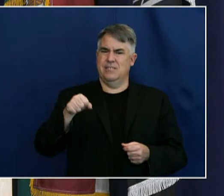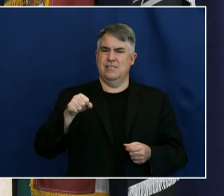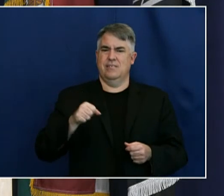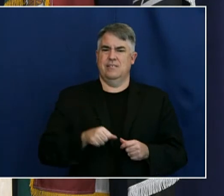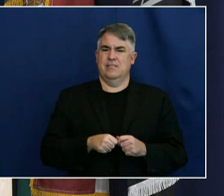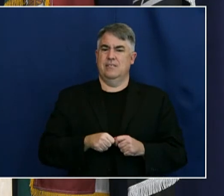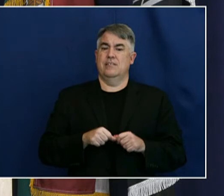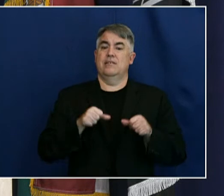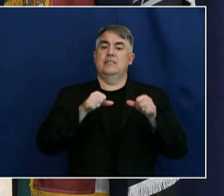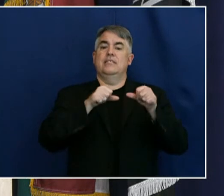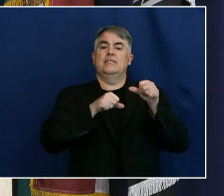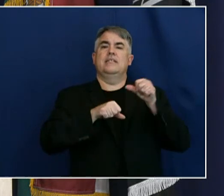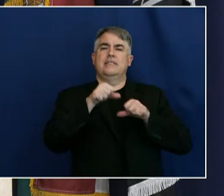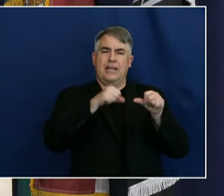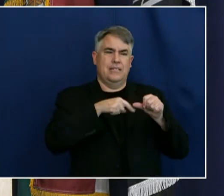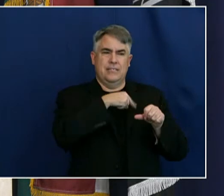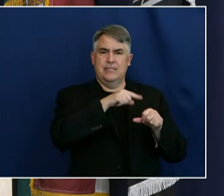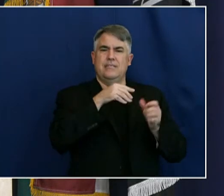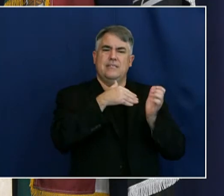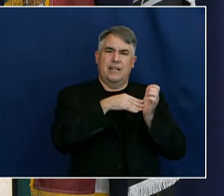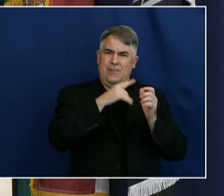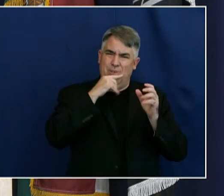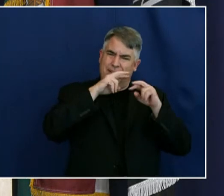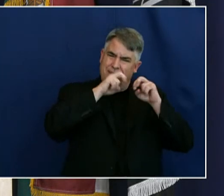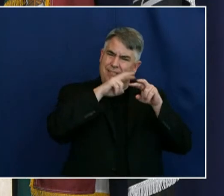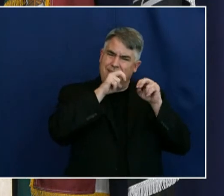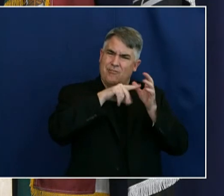into as the